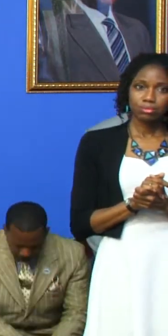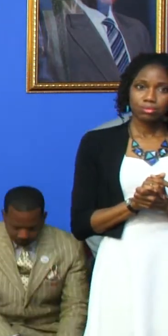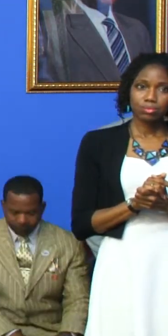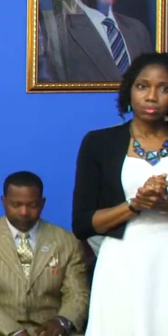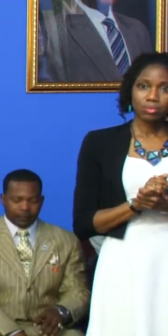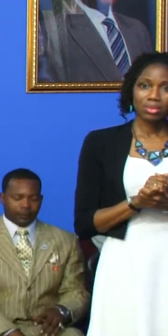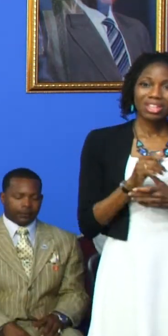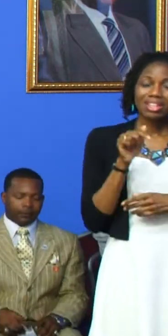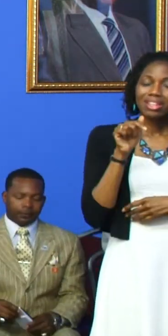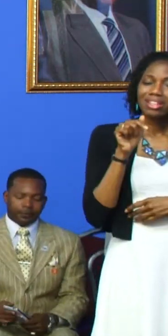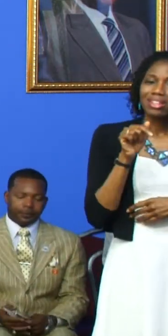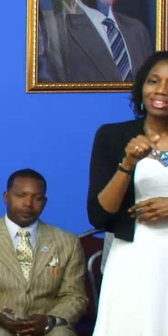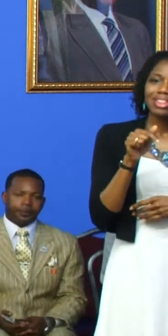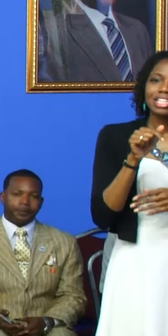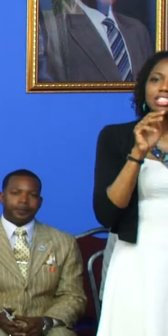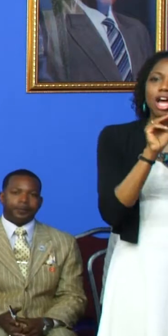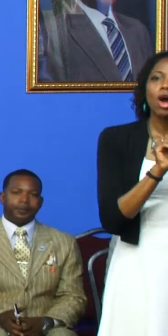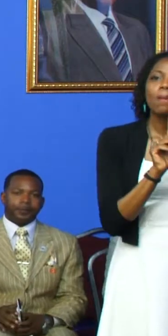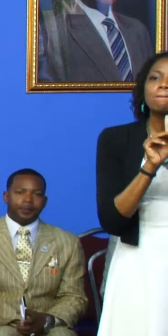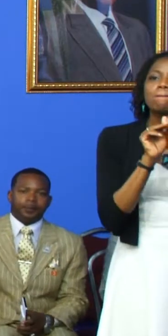This is a moral fight.